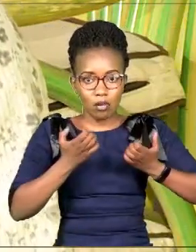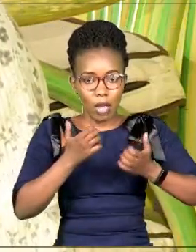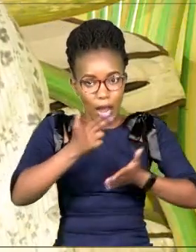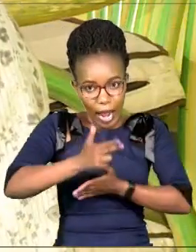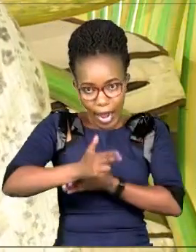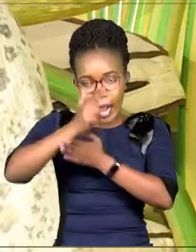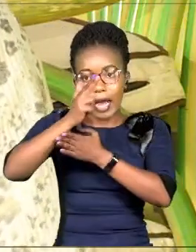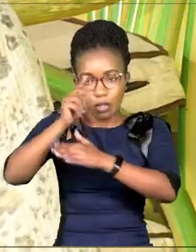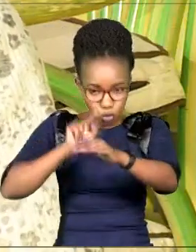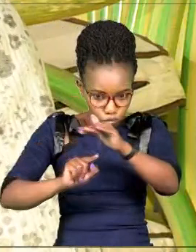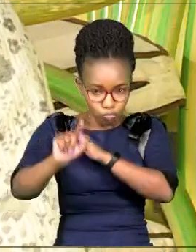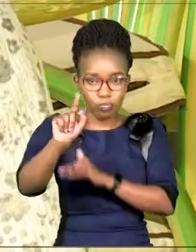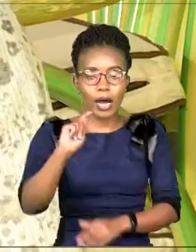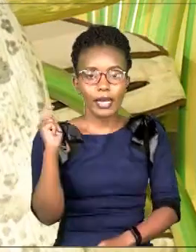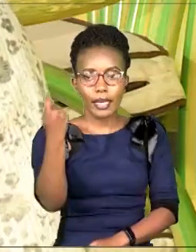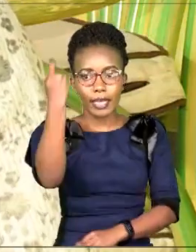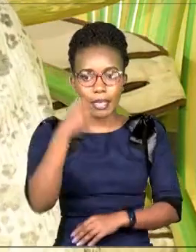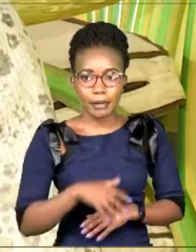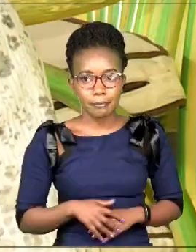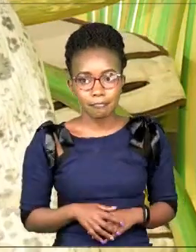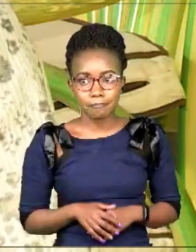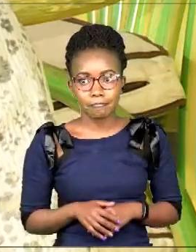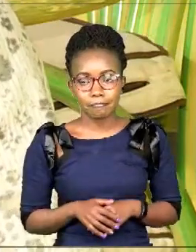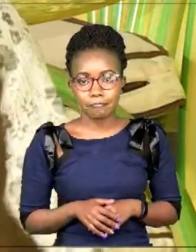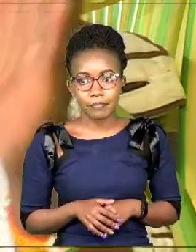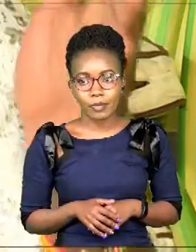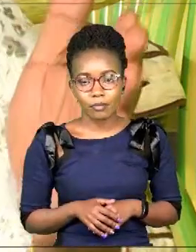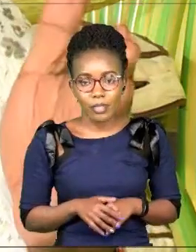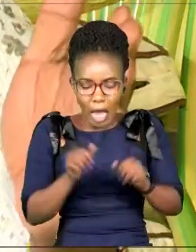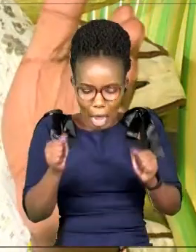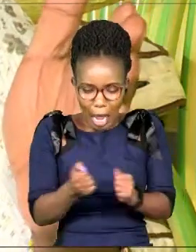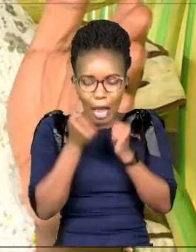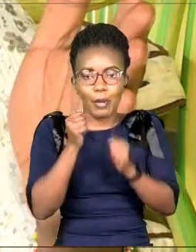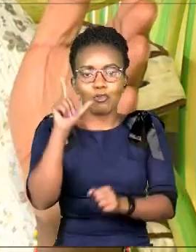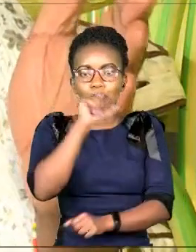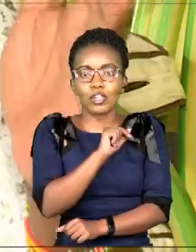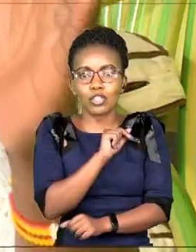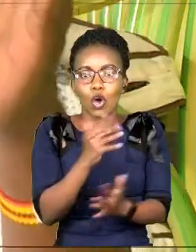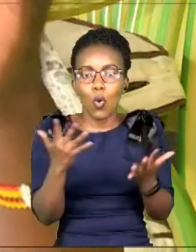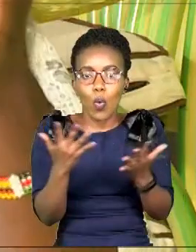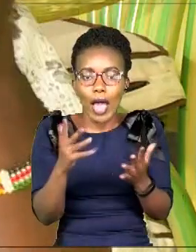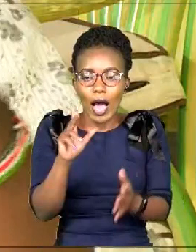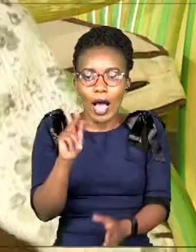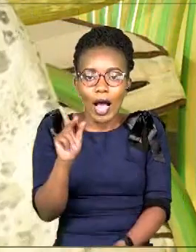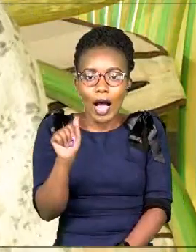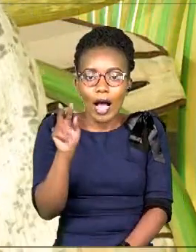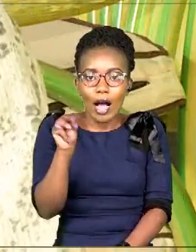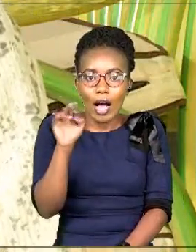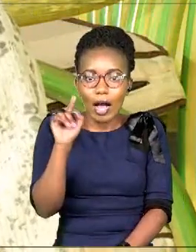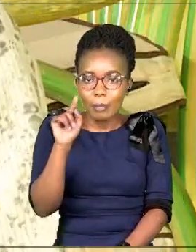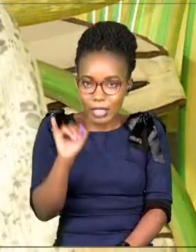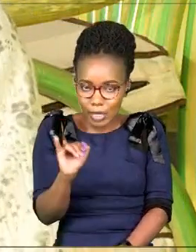country. So these 2 must have been in play at Kamiti for it to be